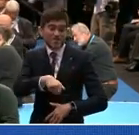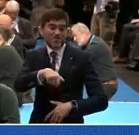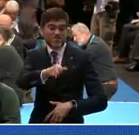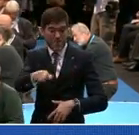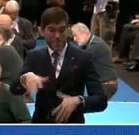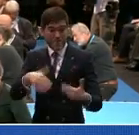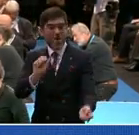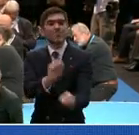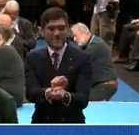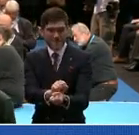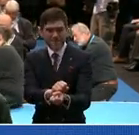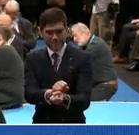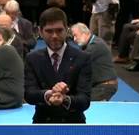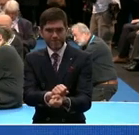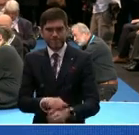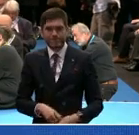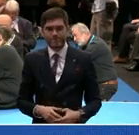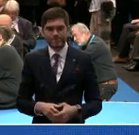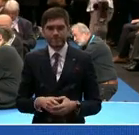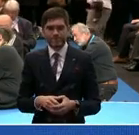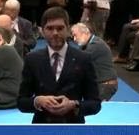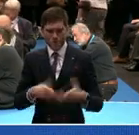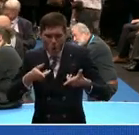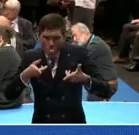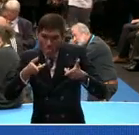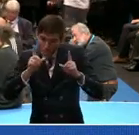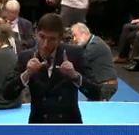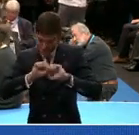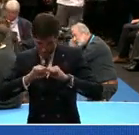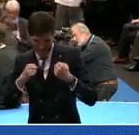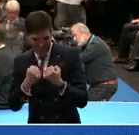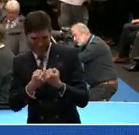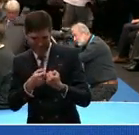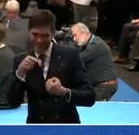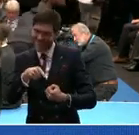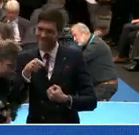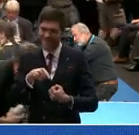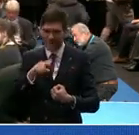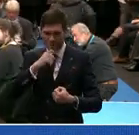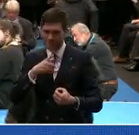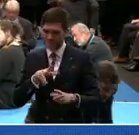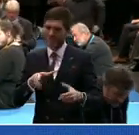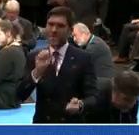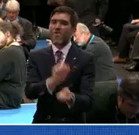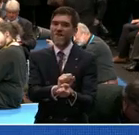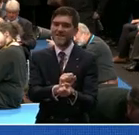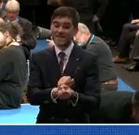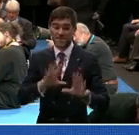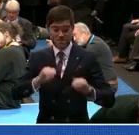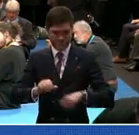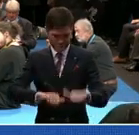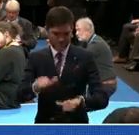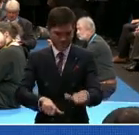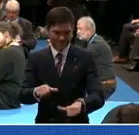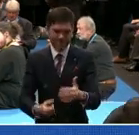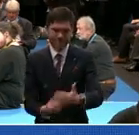arrested. We are cutting the head off the snake and taking down those kingpins behind these deadly supply lines. And